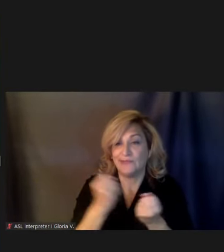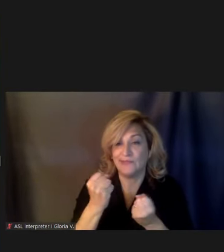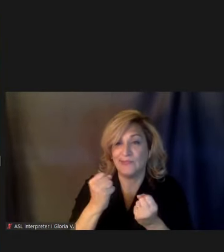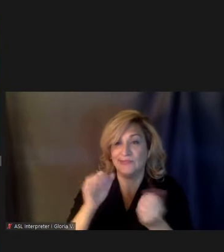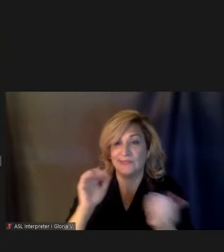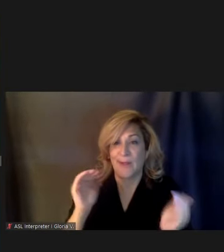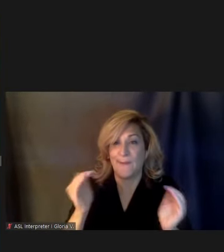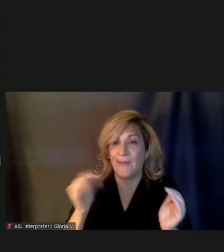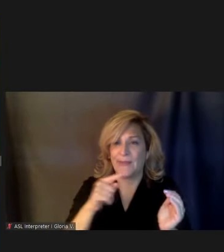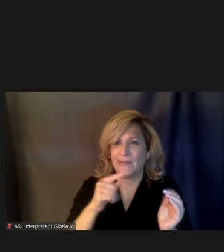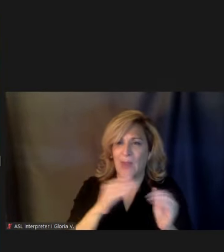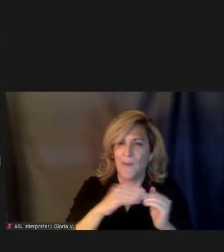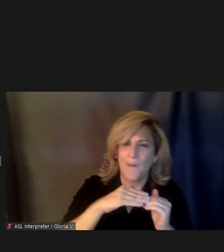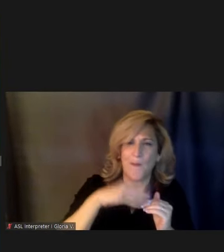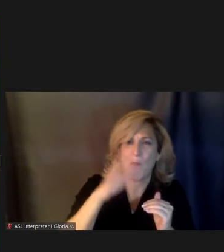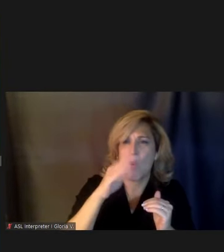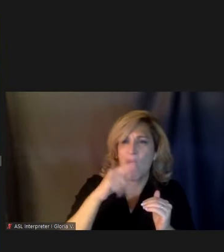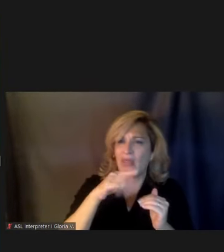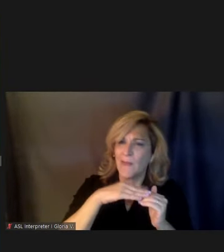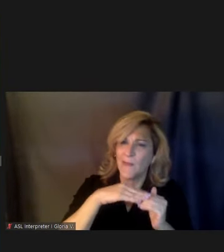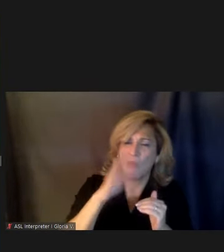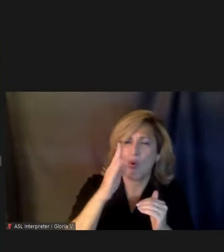total miles traveled. The typical